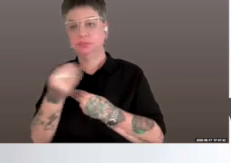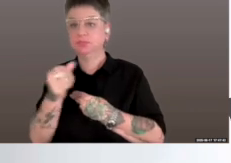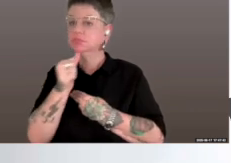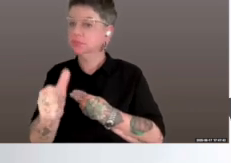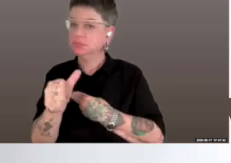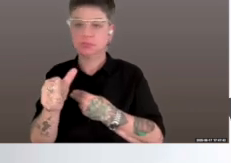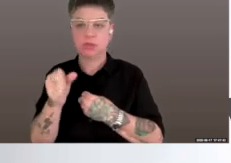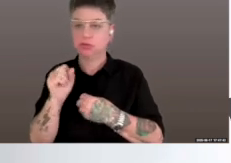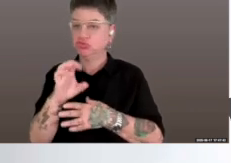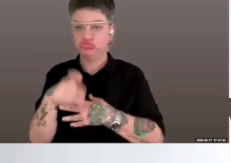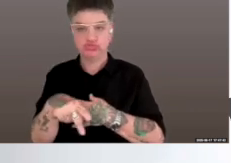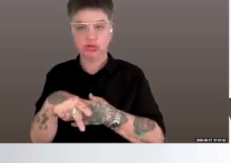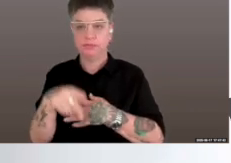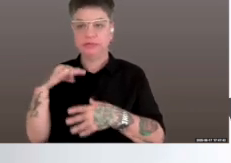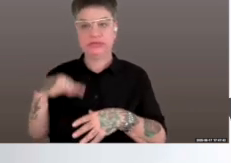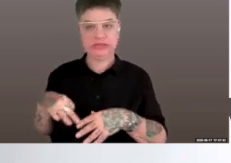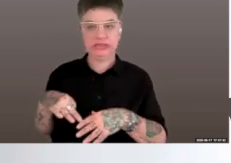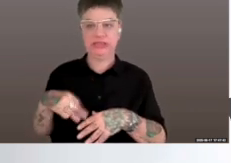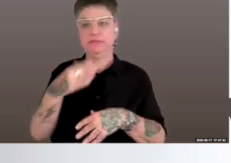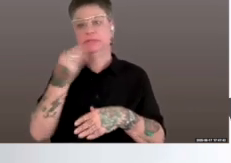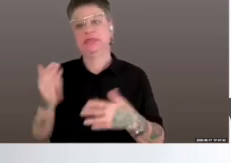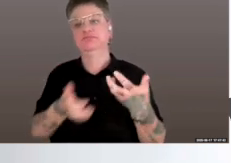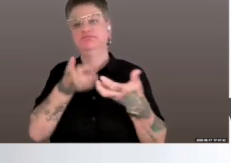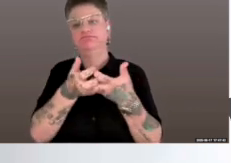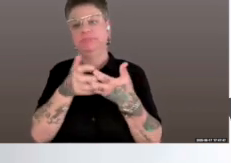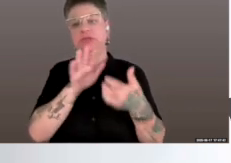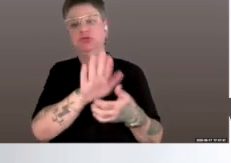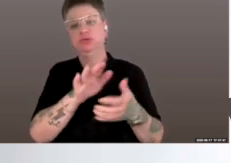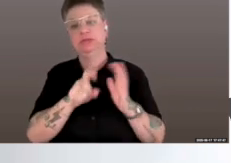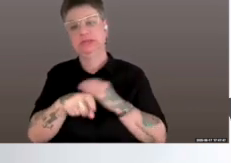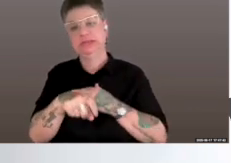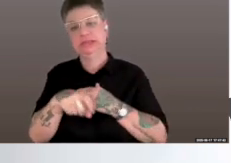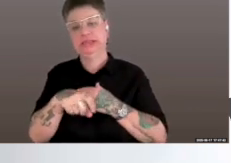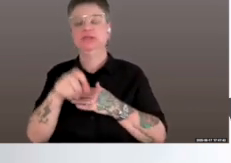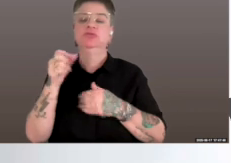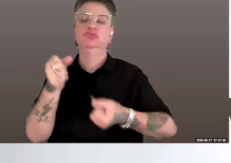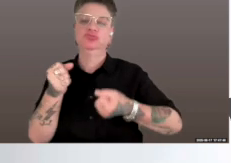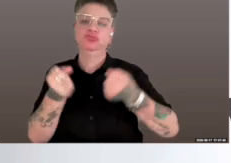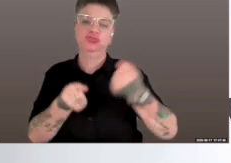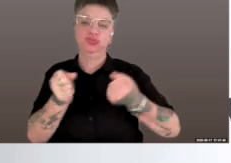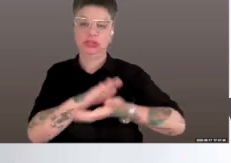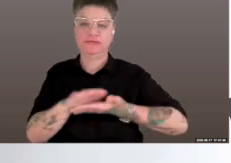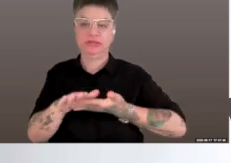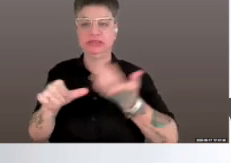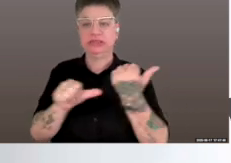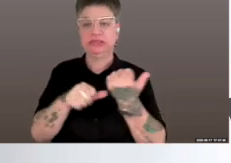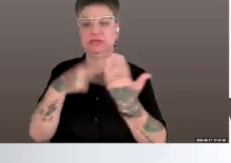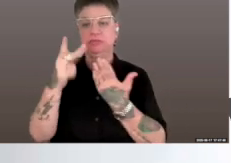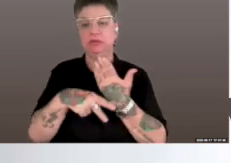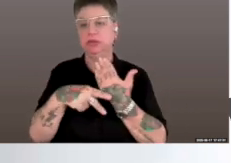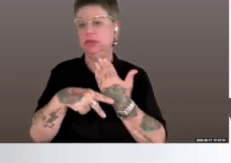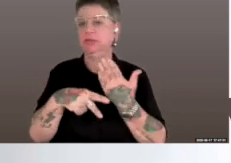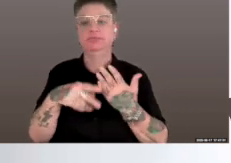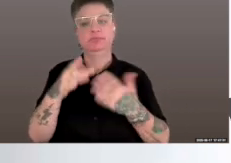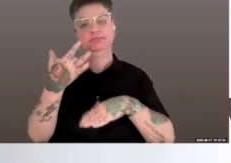As of March 25th of this year, the Driving Clean Assistance Program is now available to the regional Clean Cars for All regions